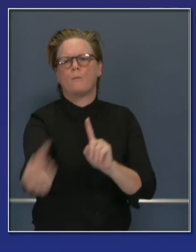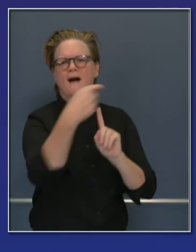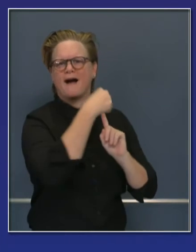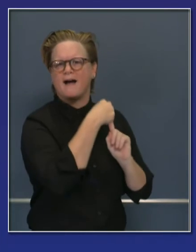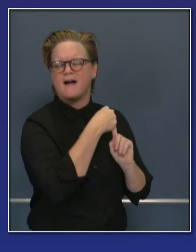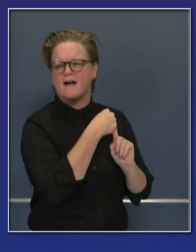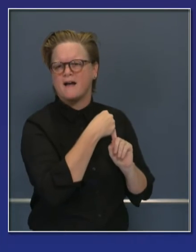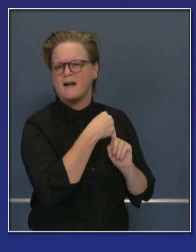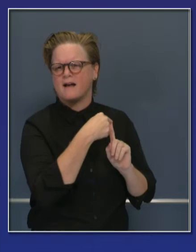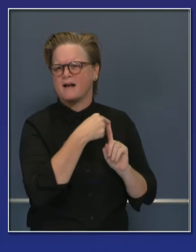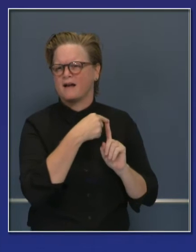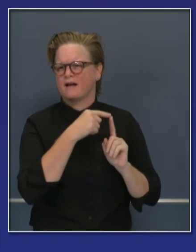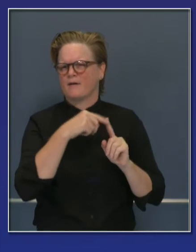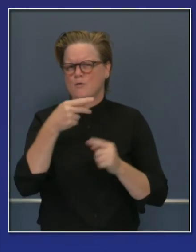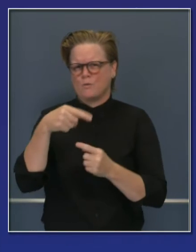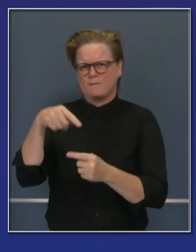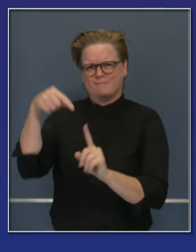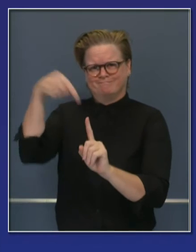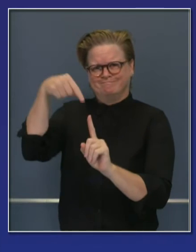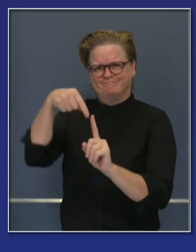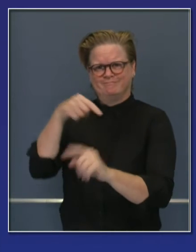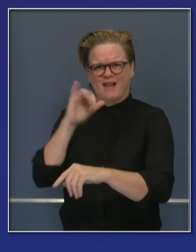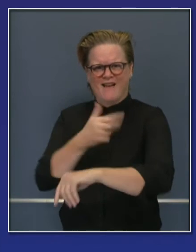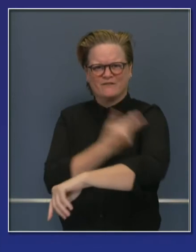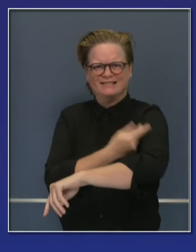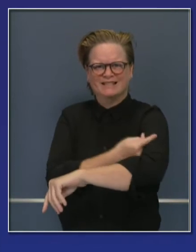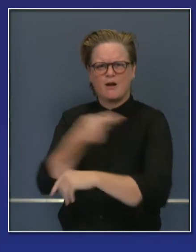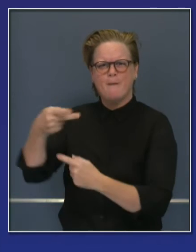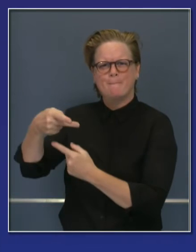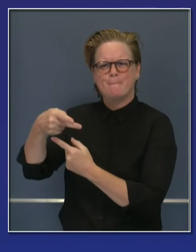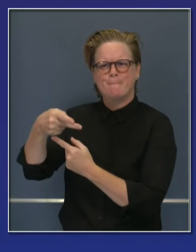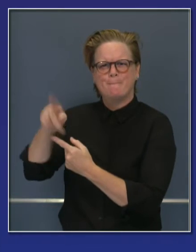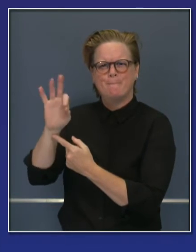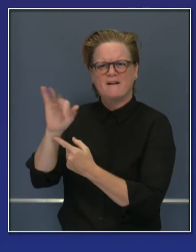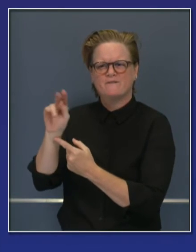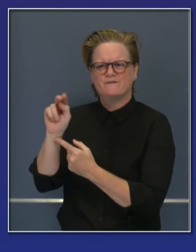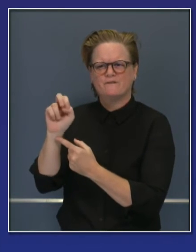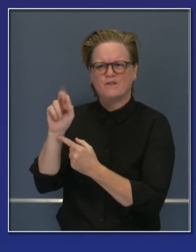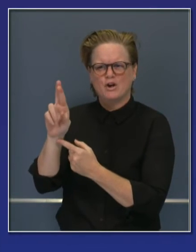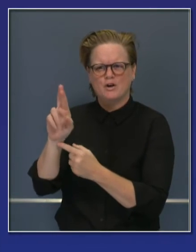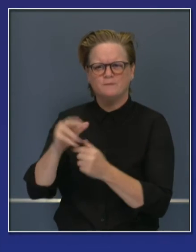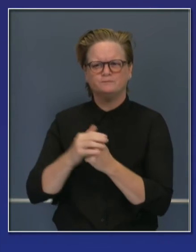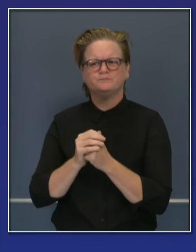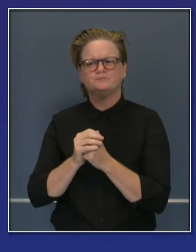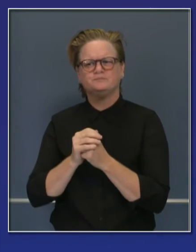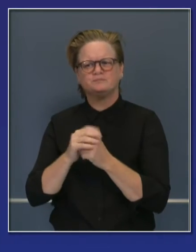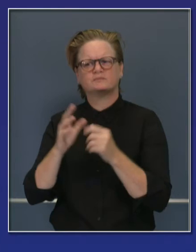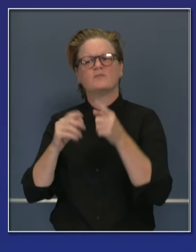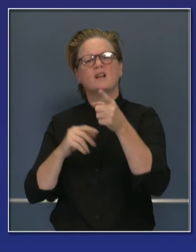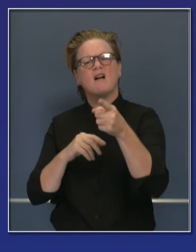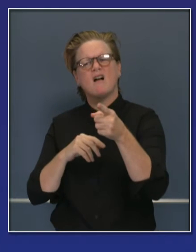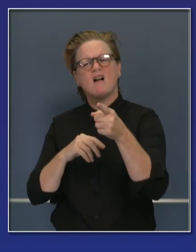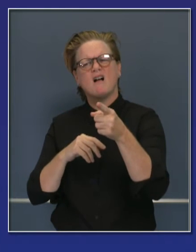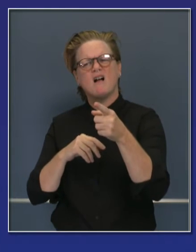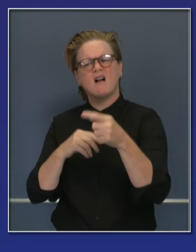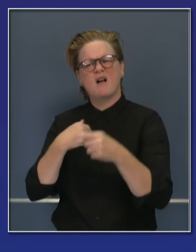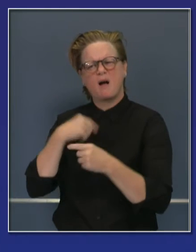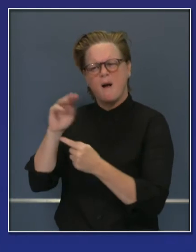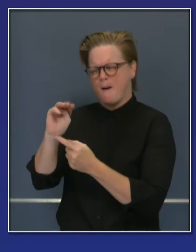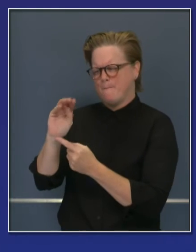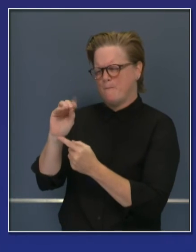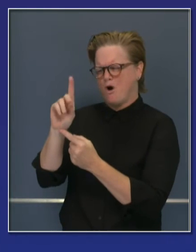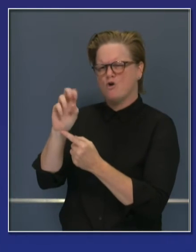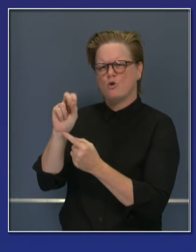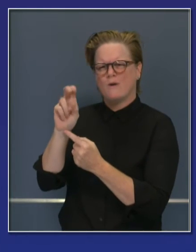McKesson, why not Pfizer and Moderna? Well, here's an interesting fact that not everybody has been